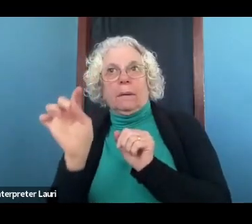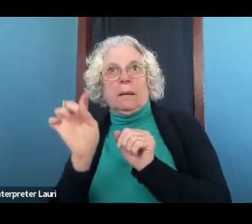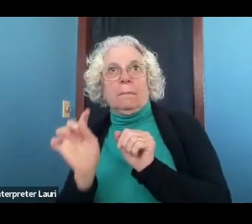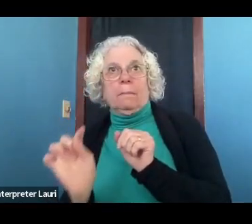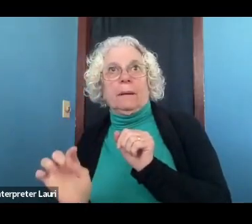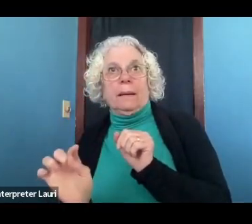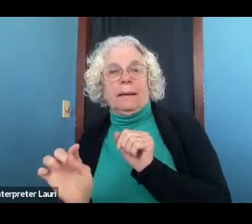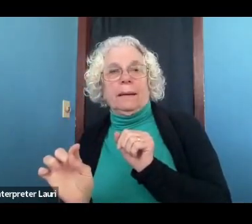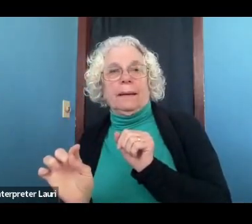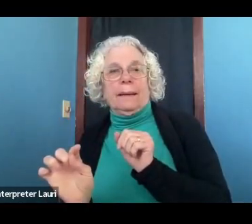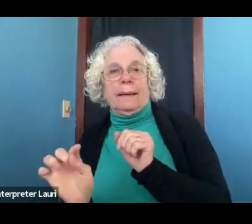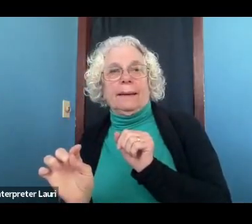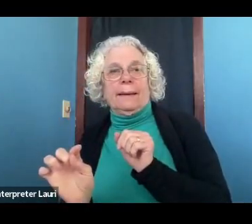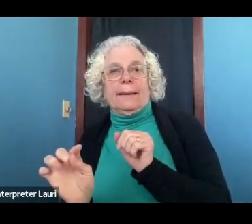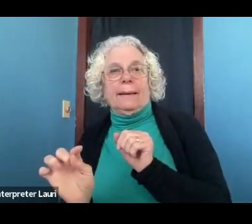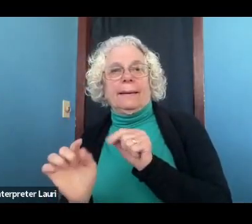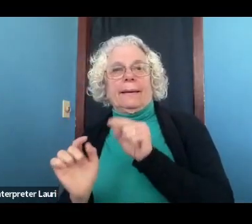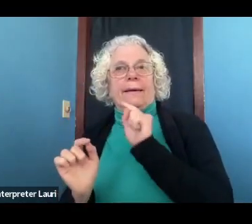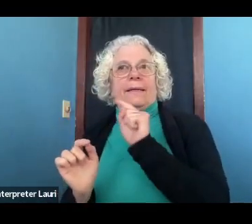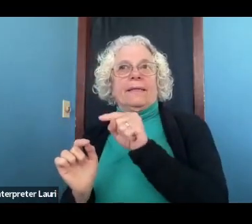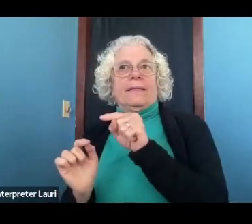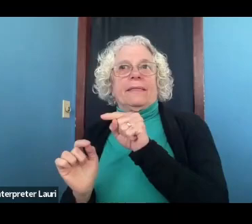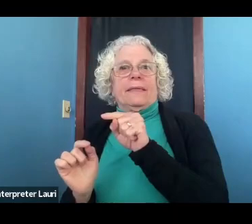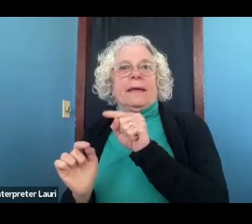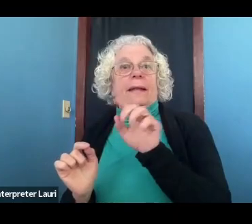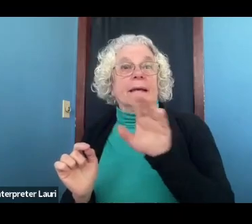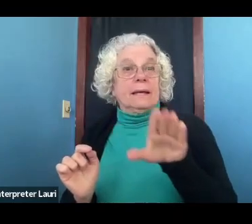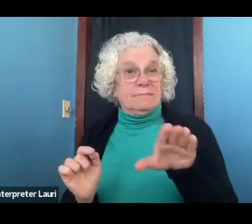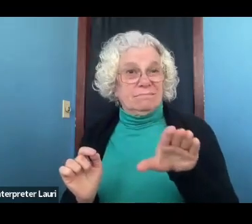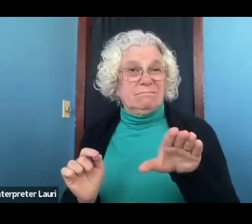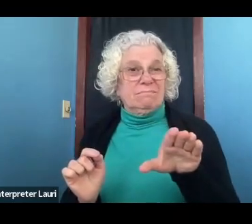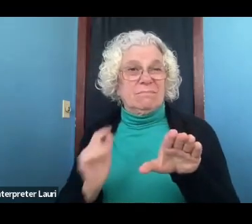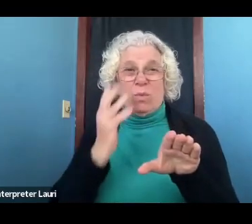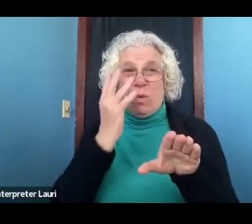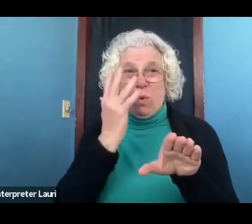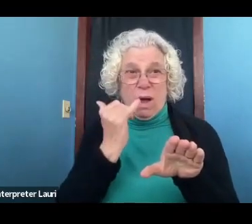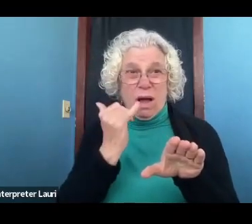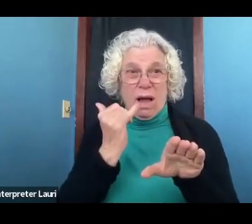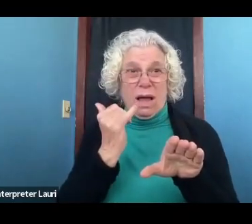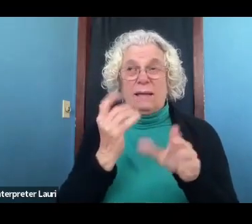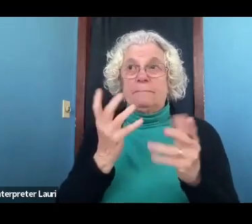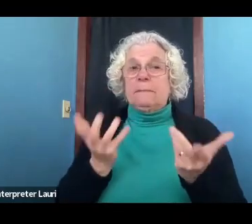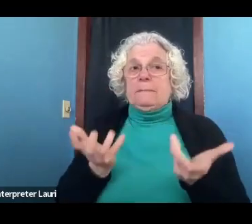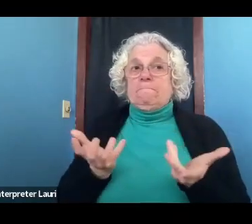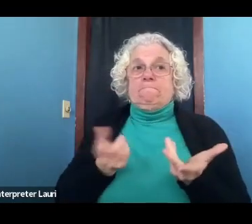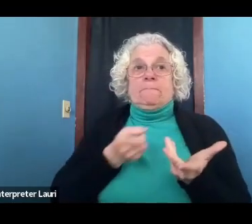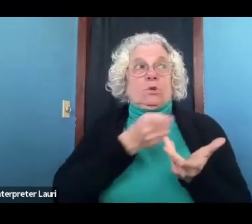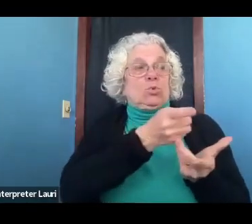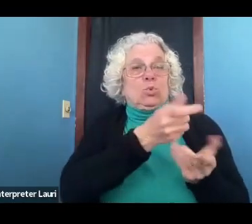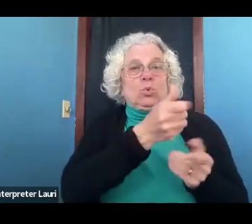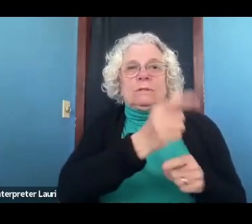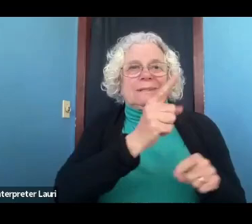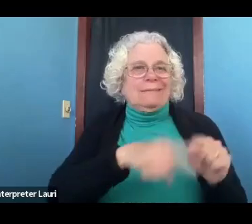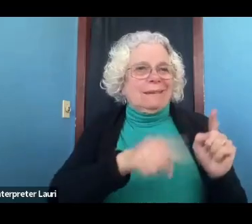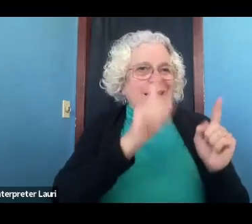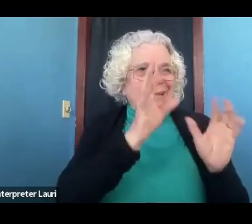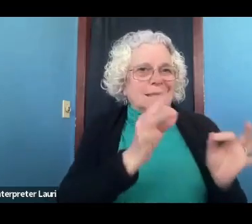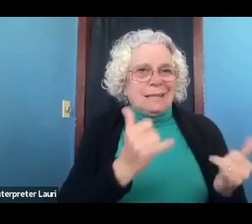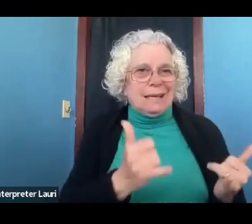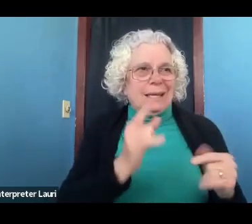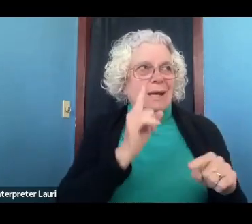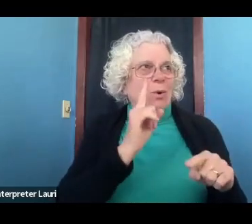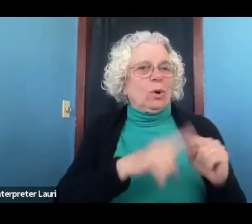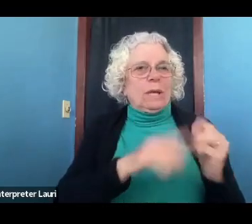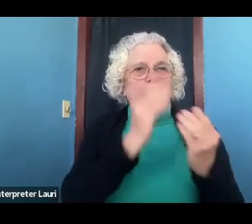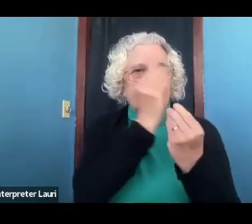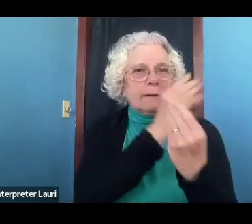said before, if you can't make your healthcare decisions or communicate